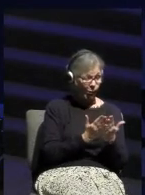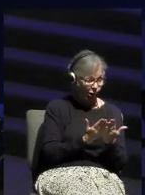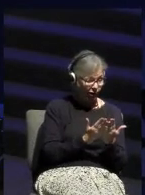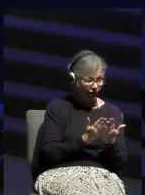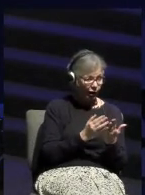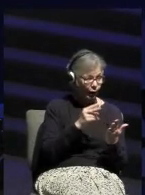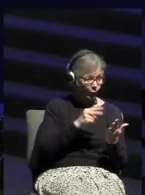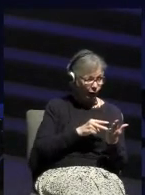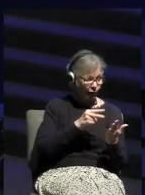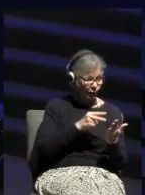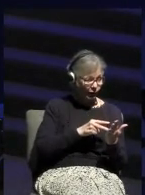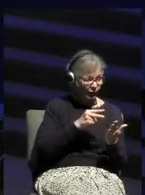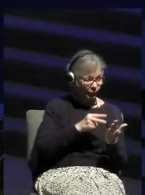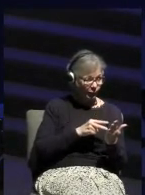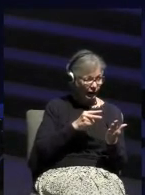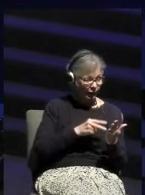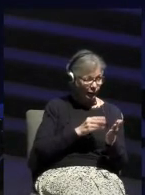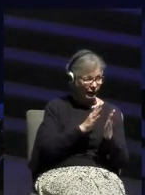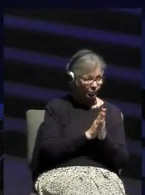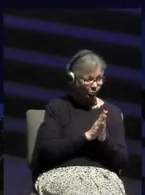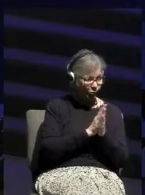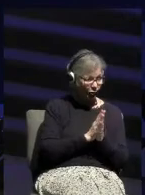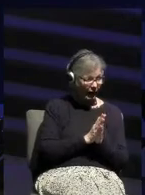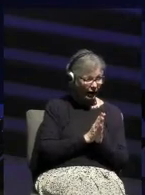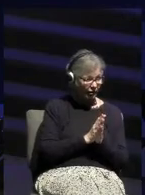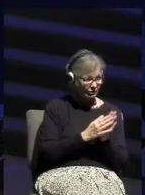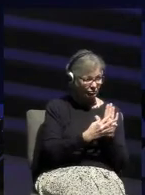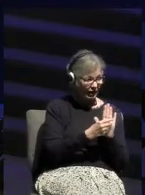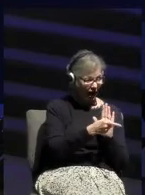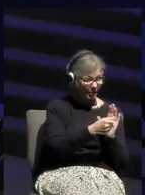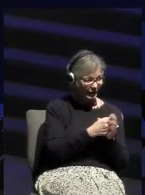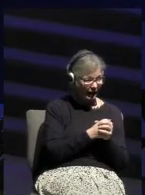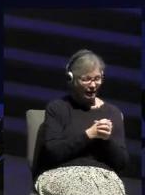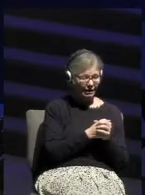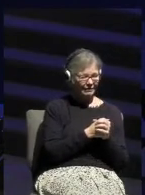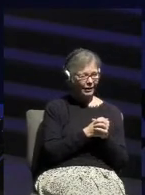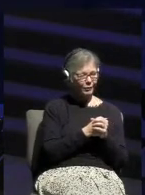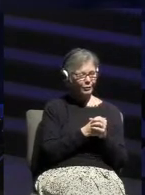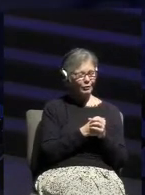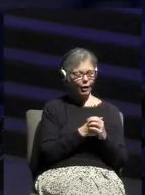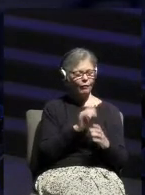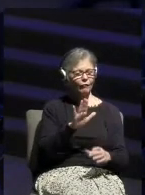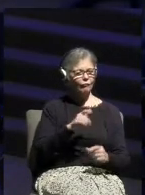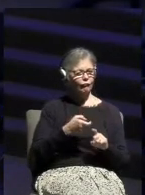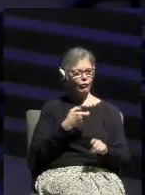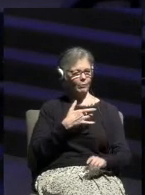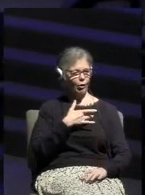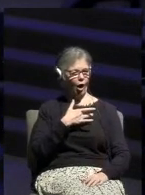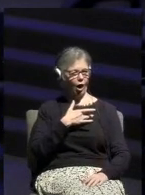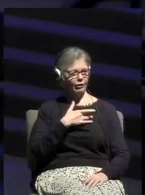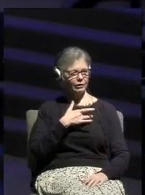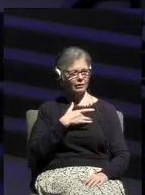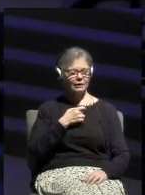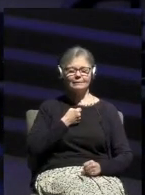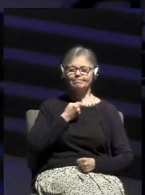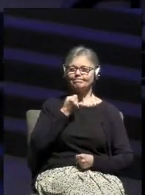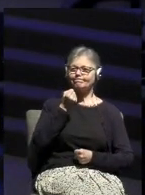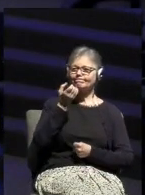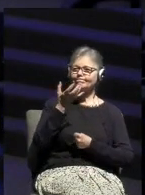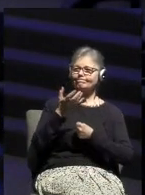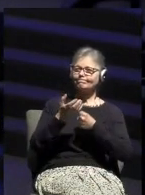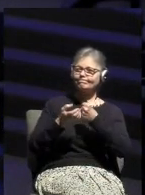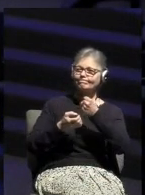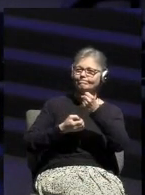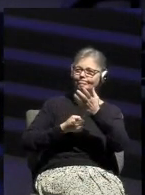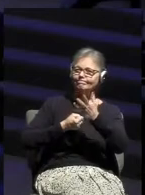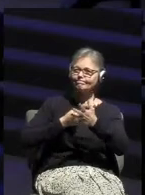where we recite and where we just by rote go through and have, I need a prayer on this, or I need a prayer